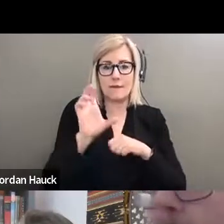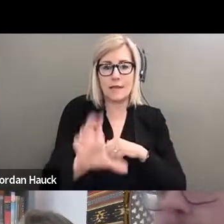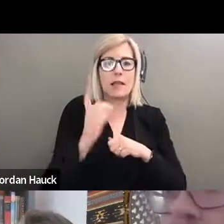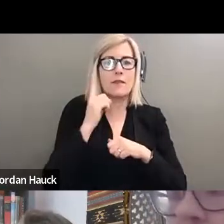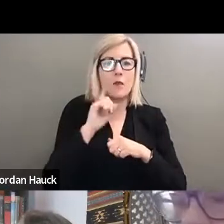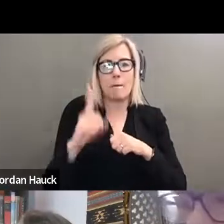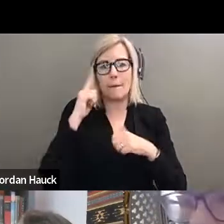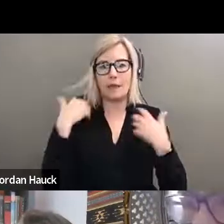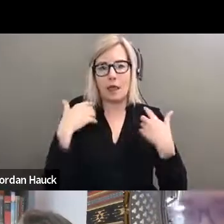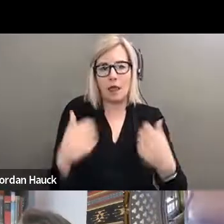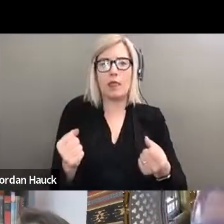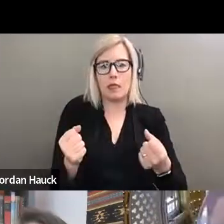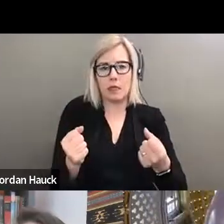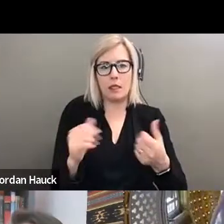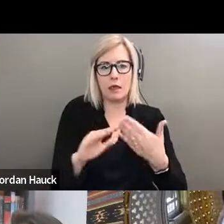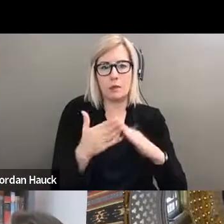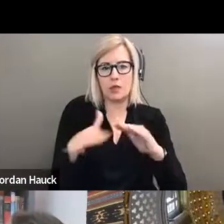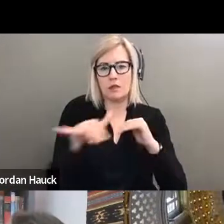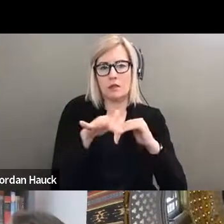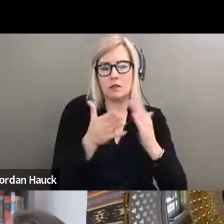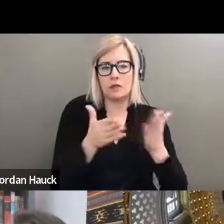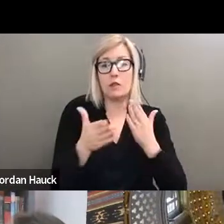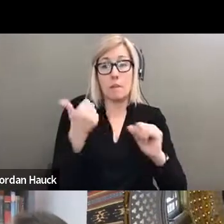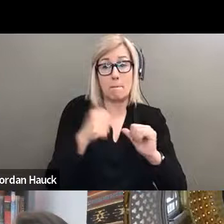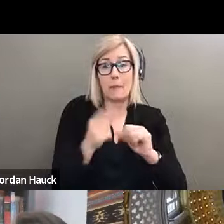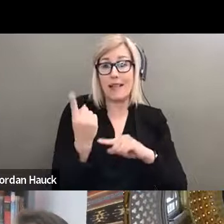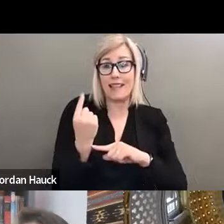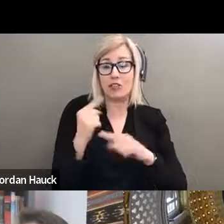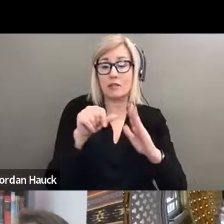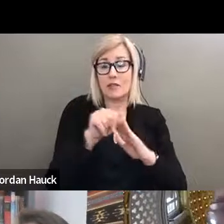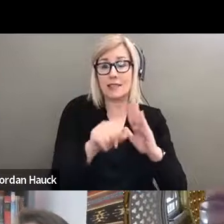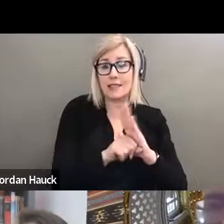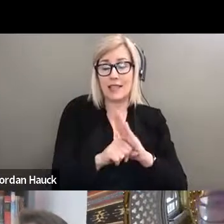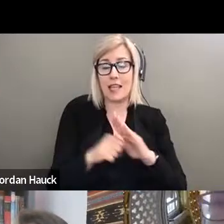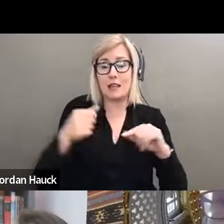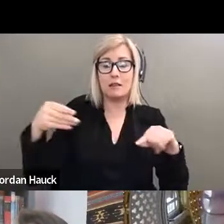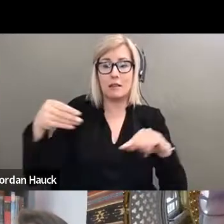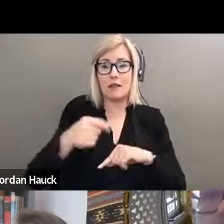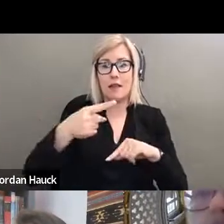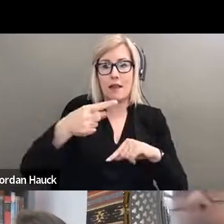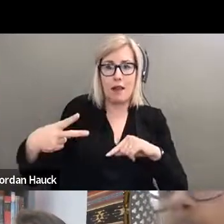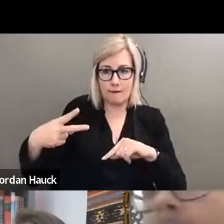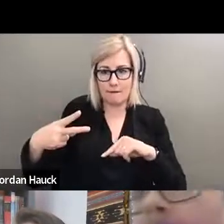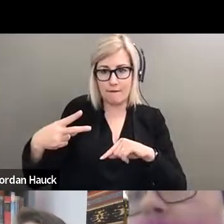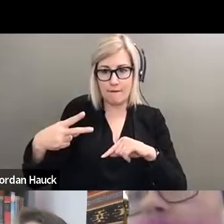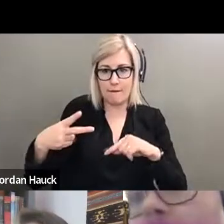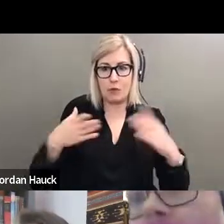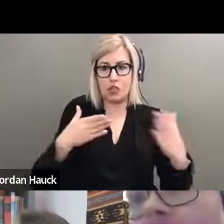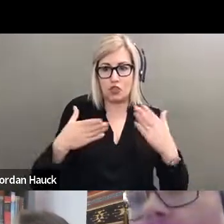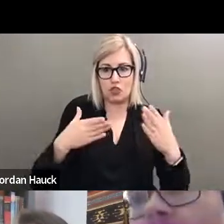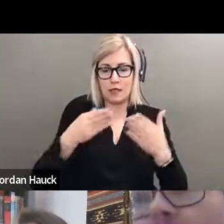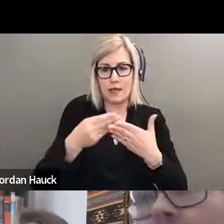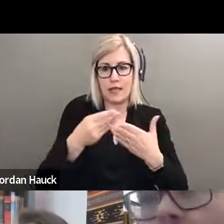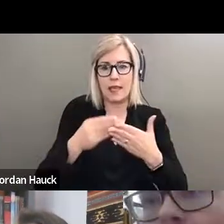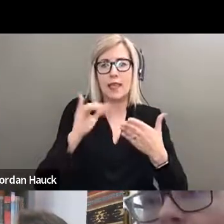disability services regional funding. So remember last year, the state kicked in half of what is service funding, and this